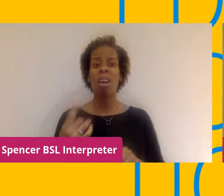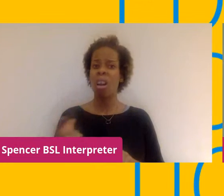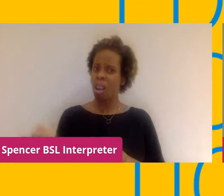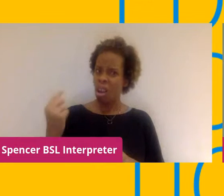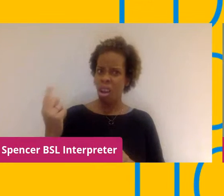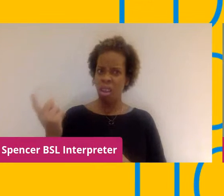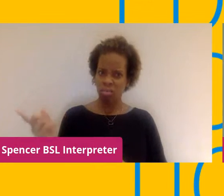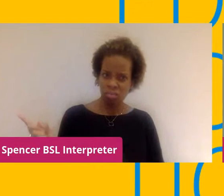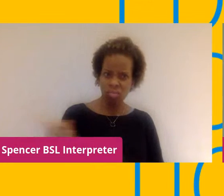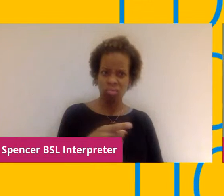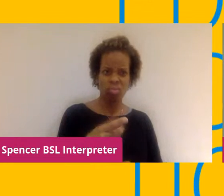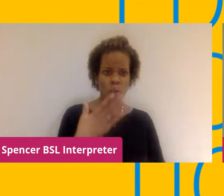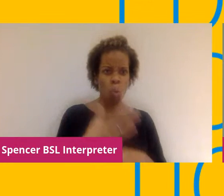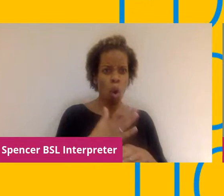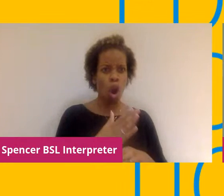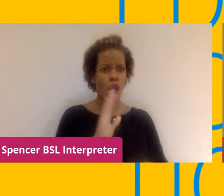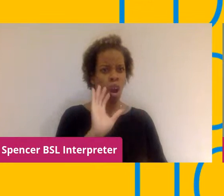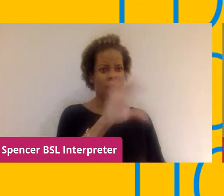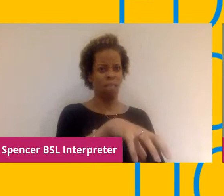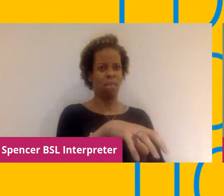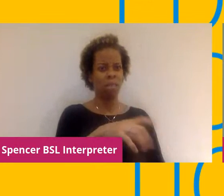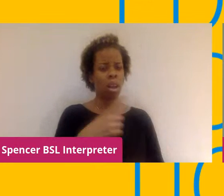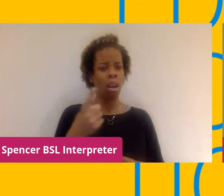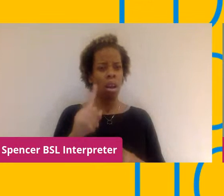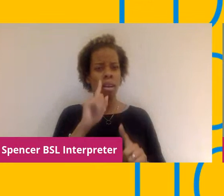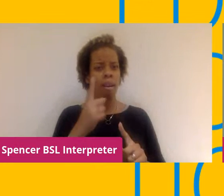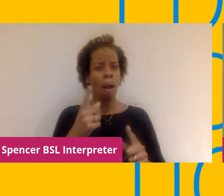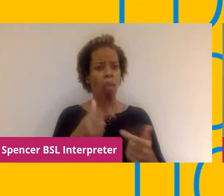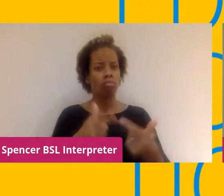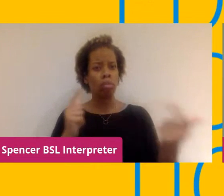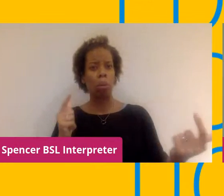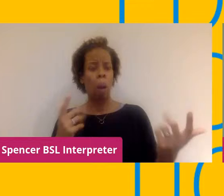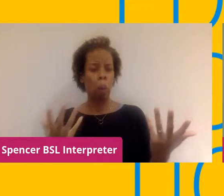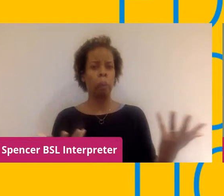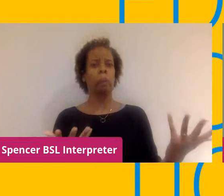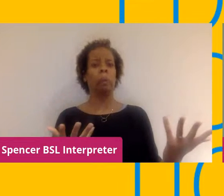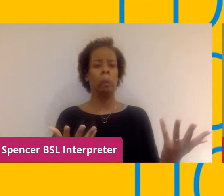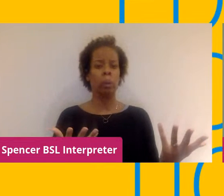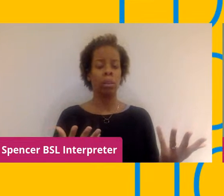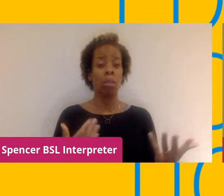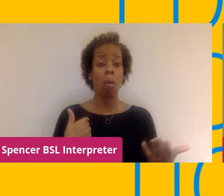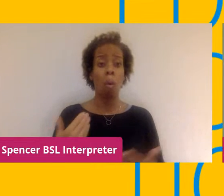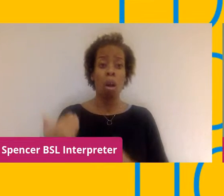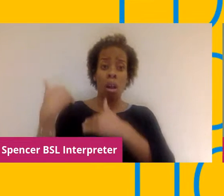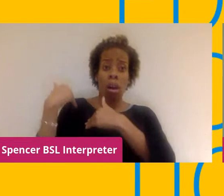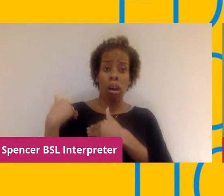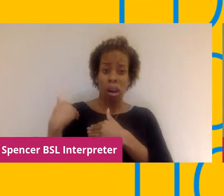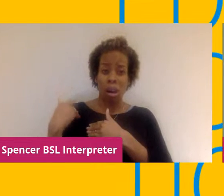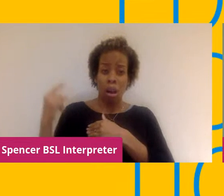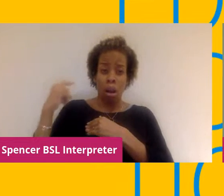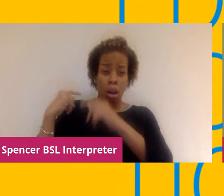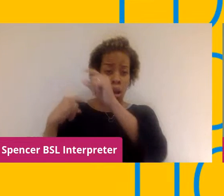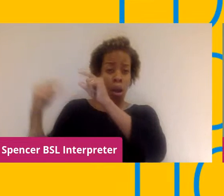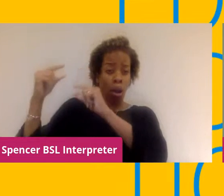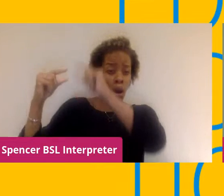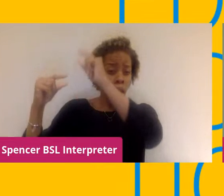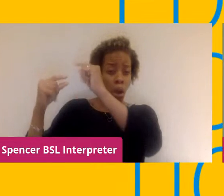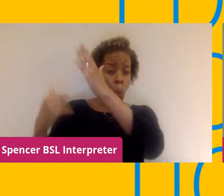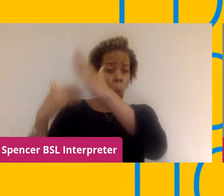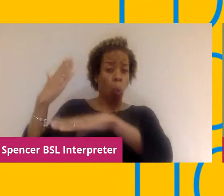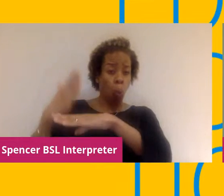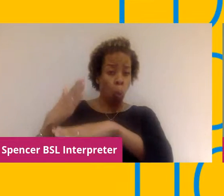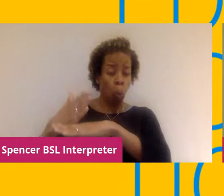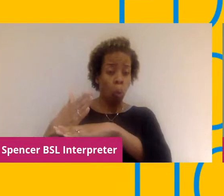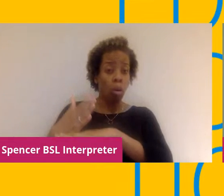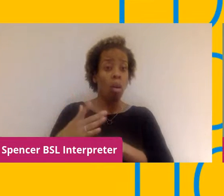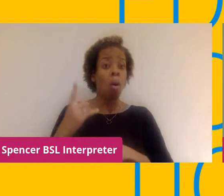can work remotely effectively. There's increasing requests to undertake new duties, and there's a lack of suitable equipment for online